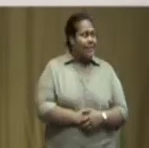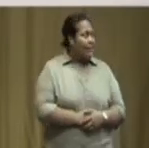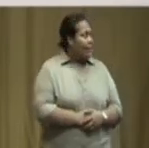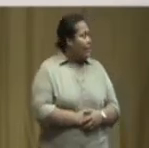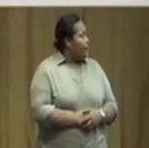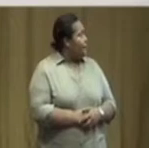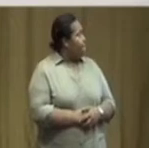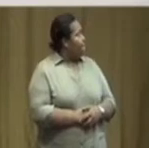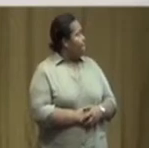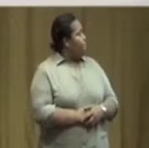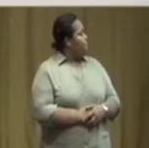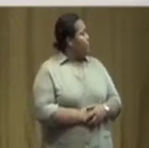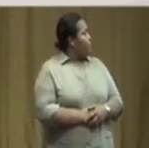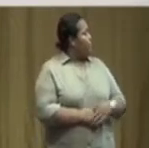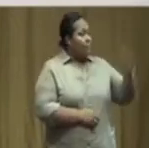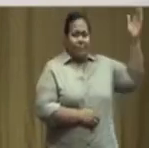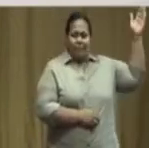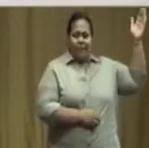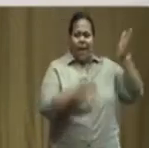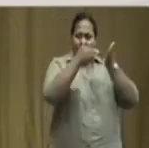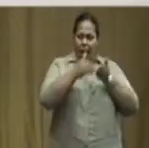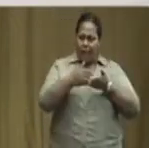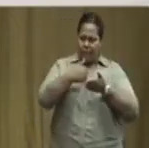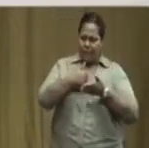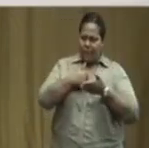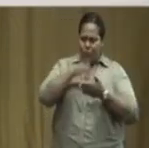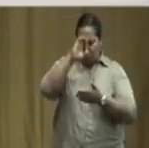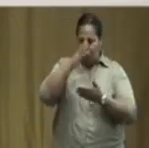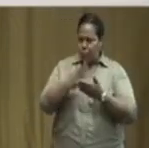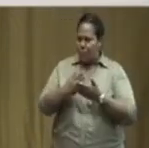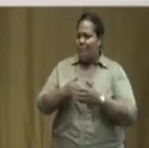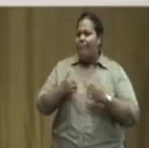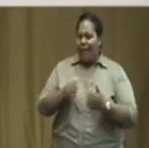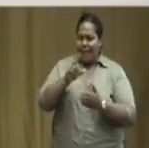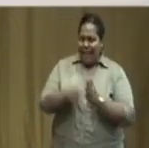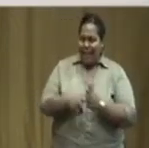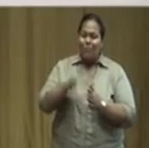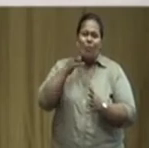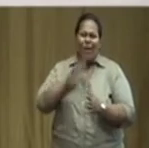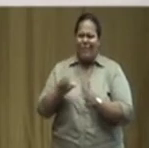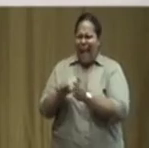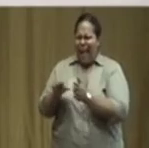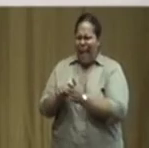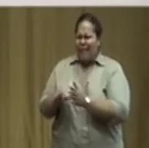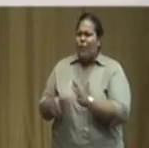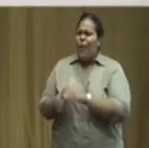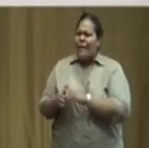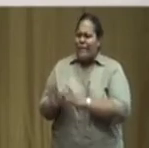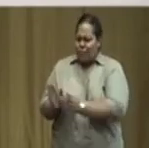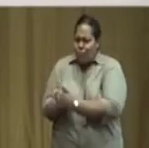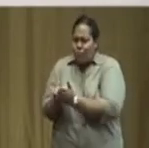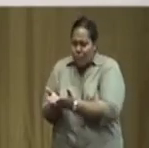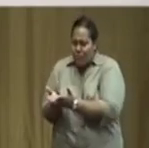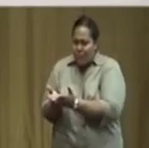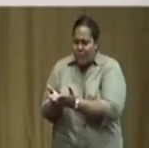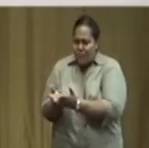want. And this has helped me and my students many times, particularly when it's hard to access a book or when it's slow arriving. You